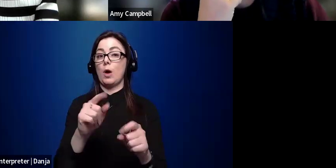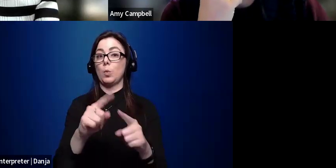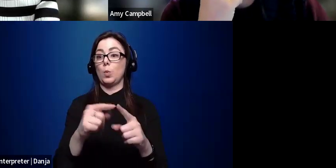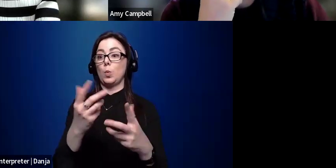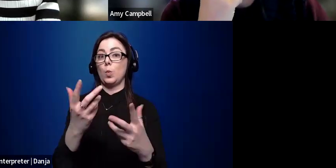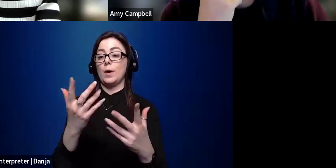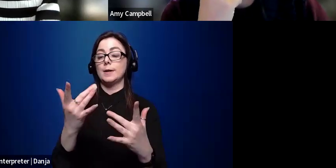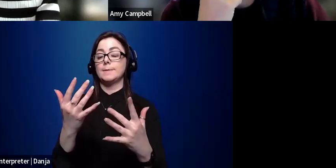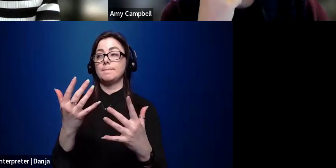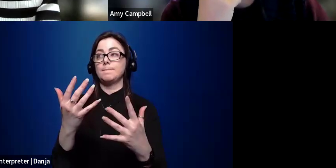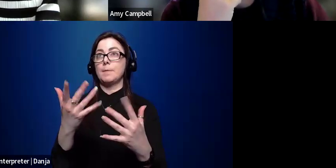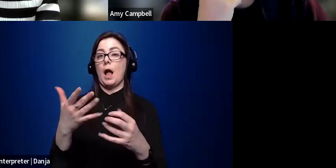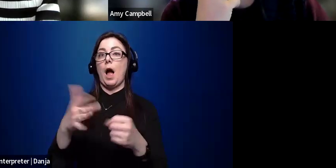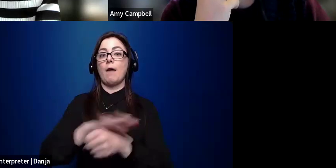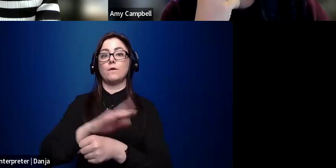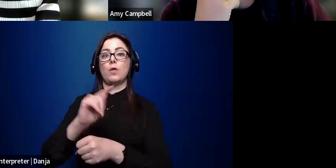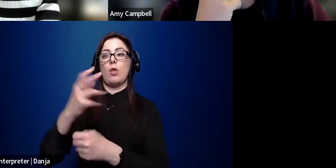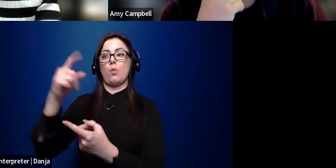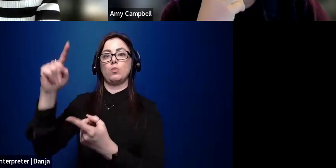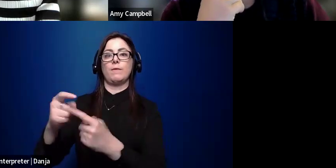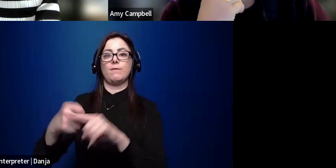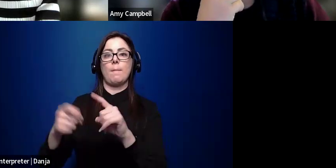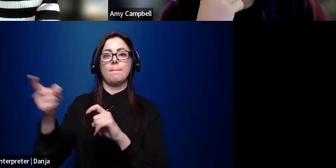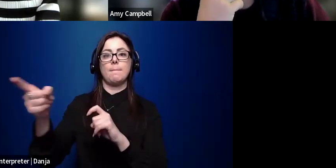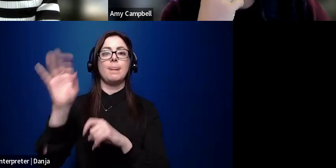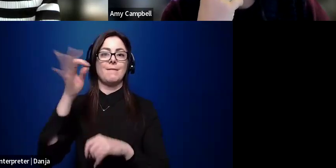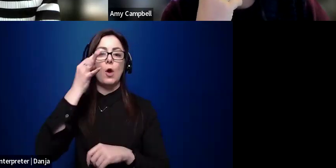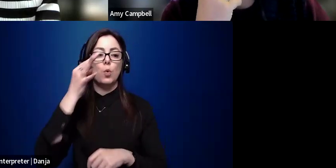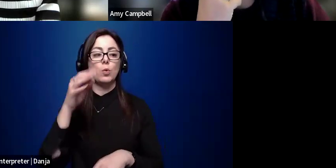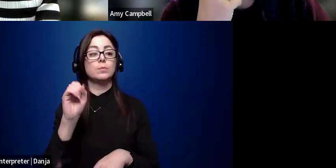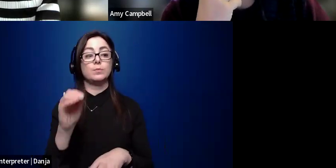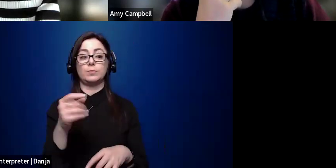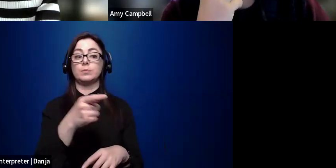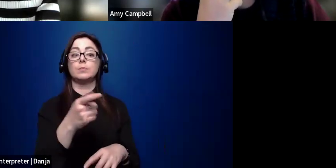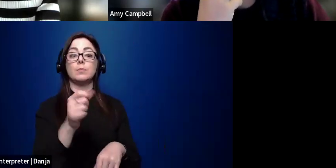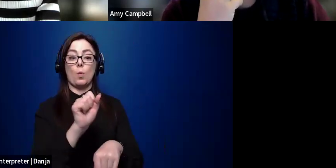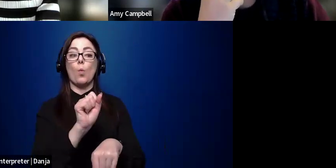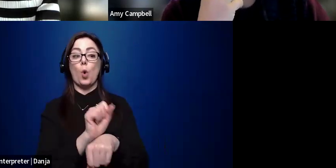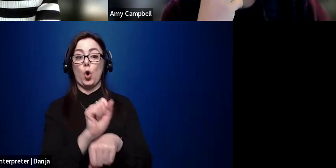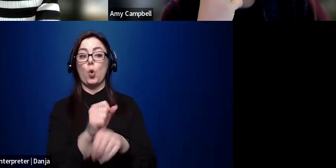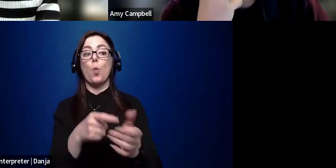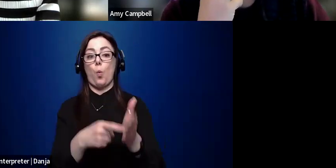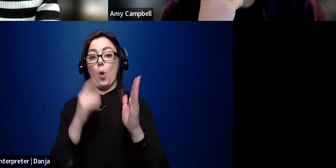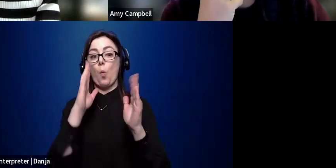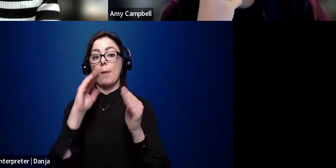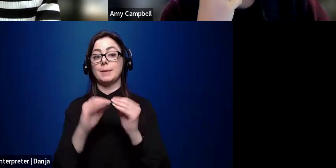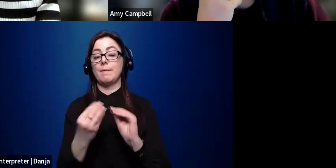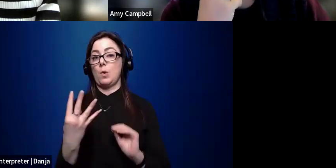And so I want to reiterate some of these things, like work requirements are going to be discussed at the state level as